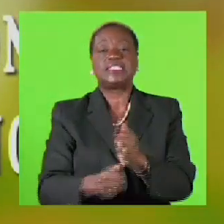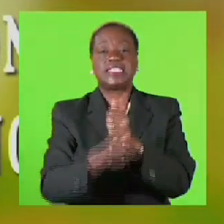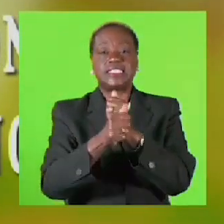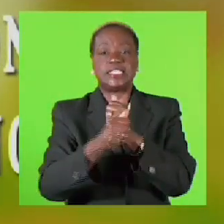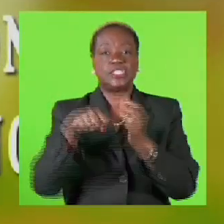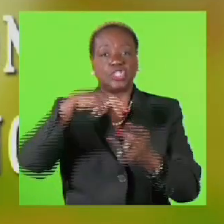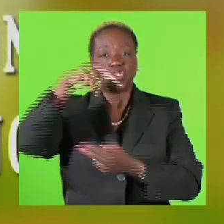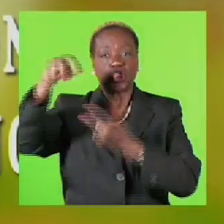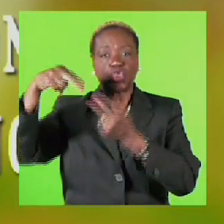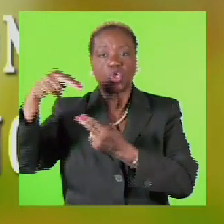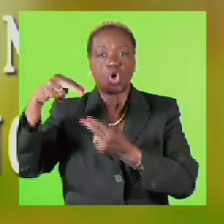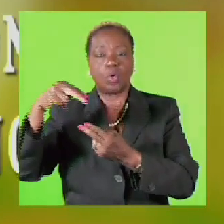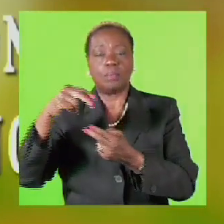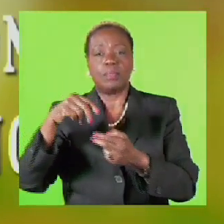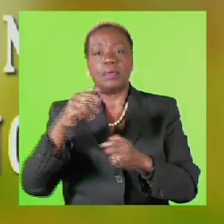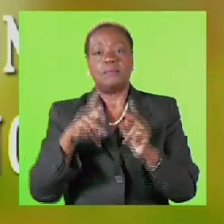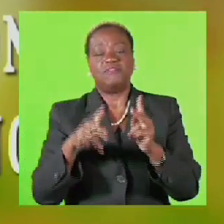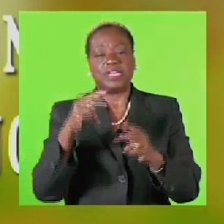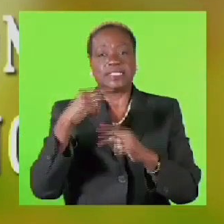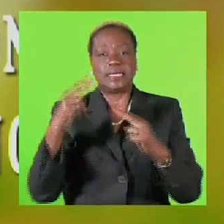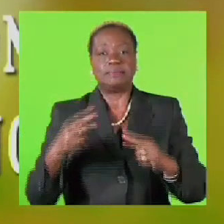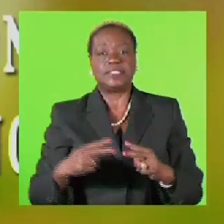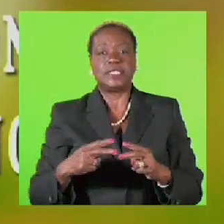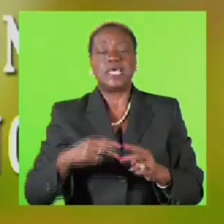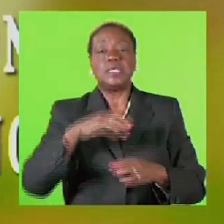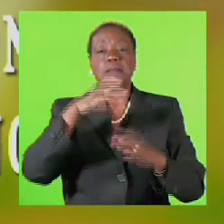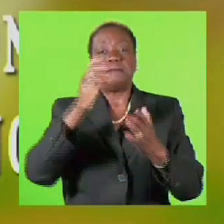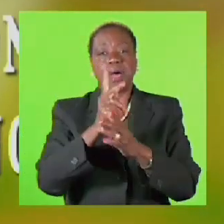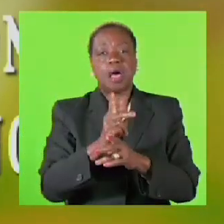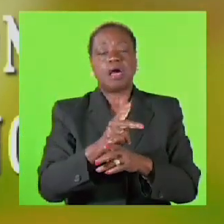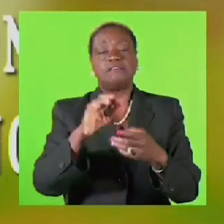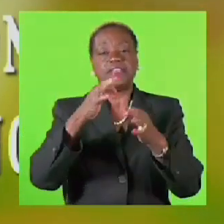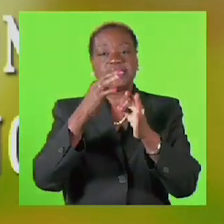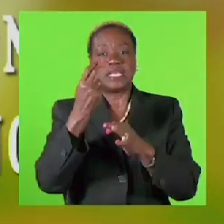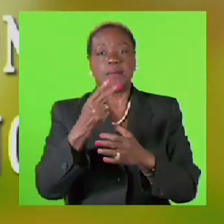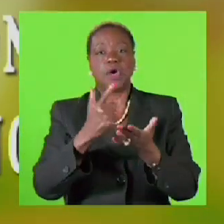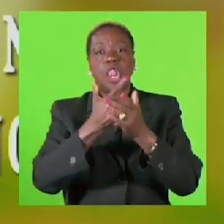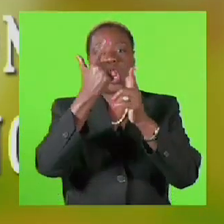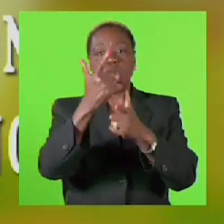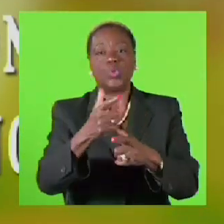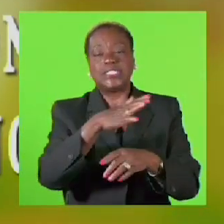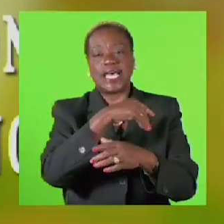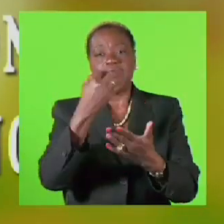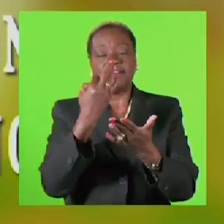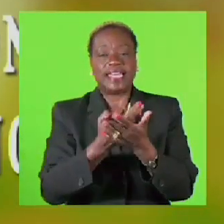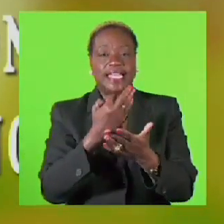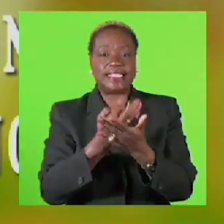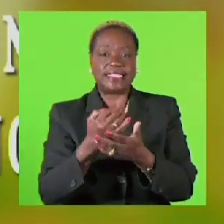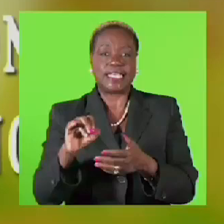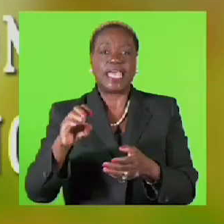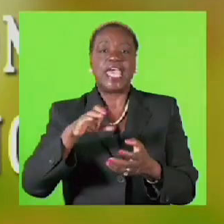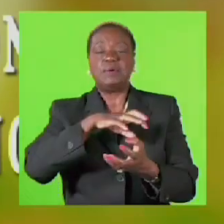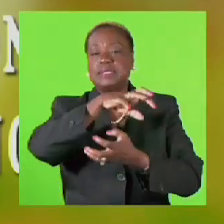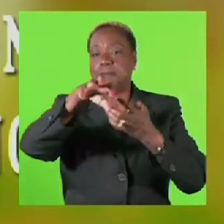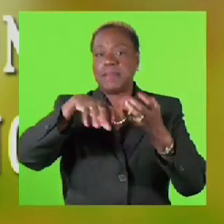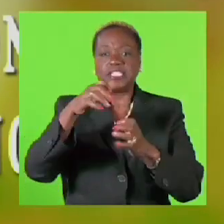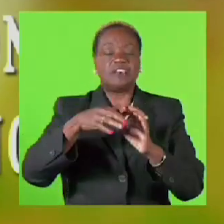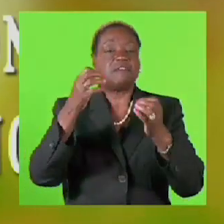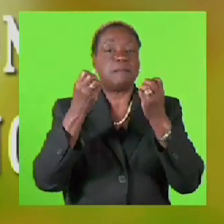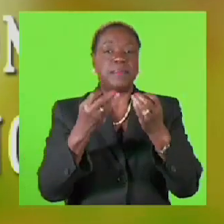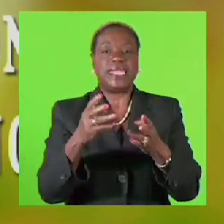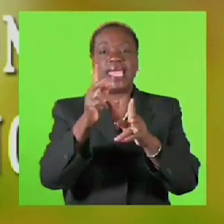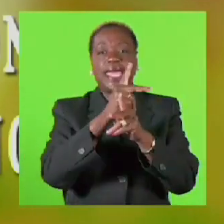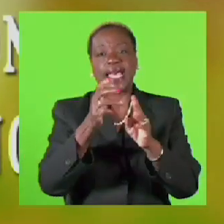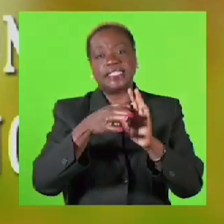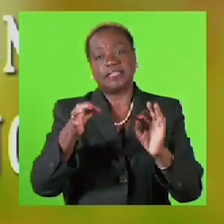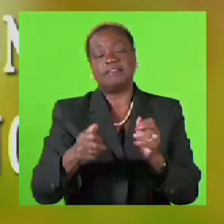storm victims, park restoration, loans, and financing. It was a mix of many types